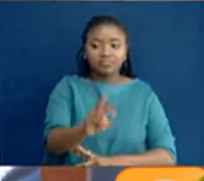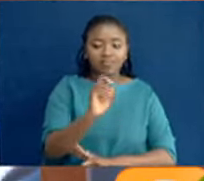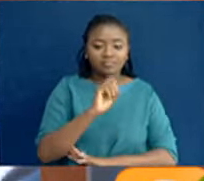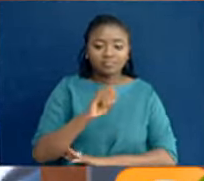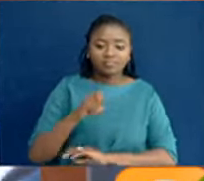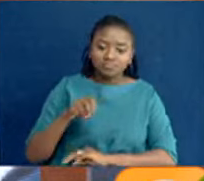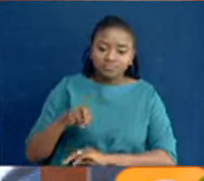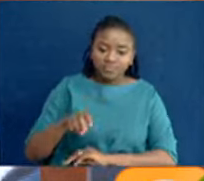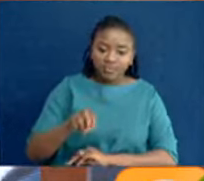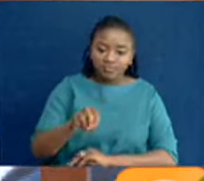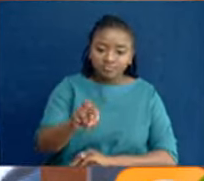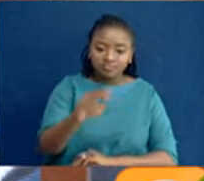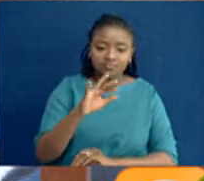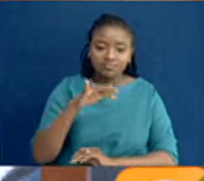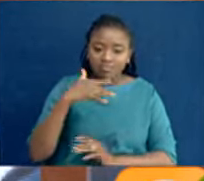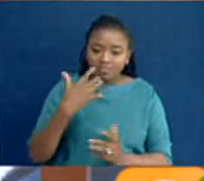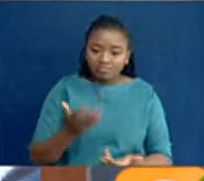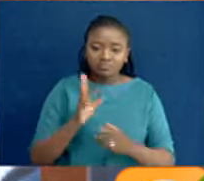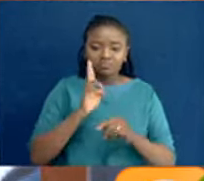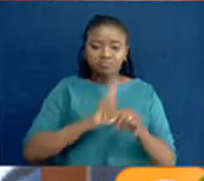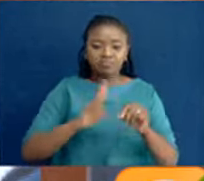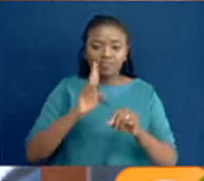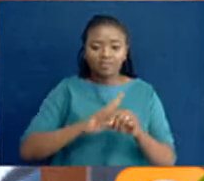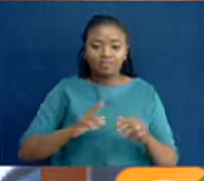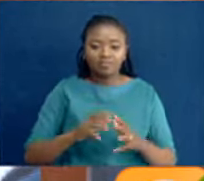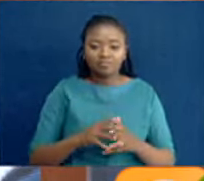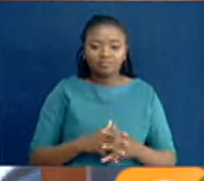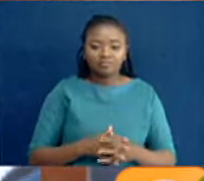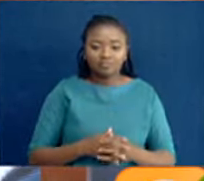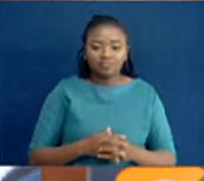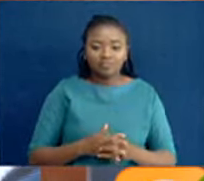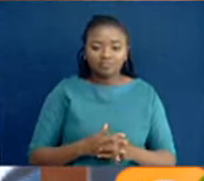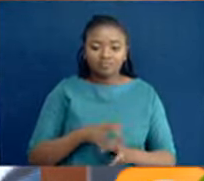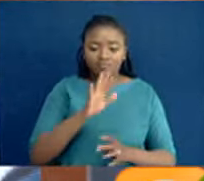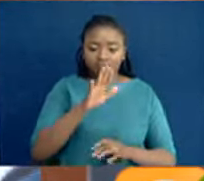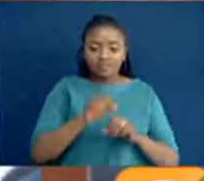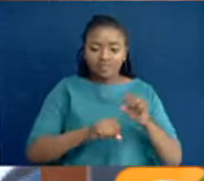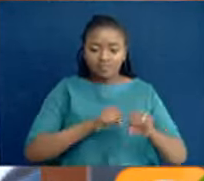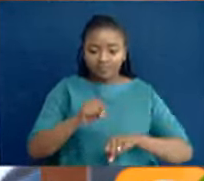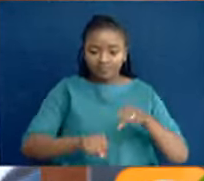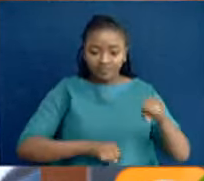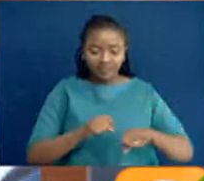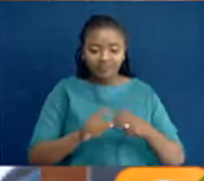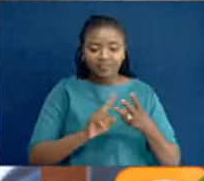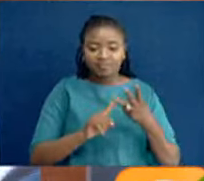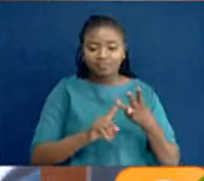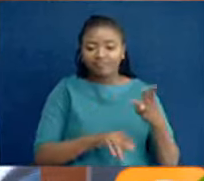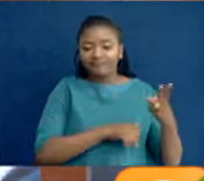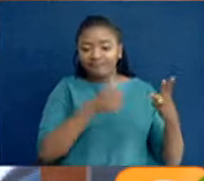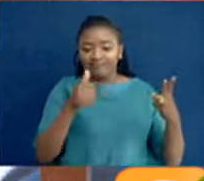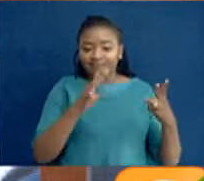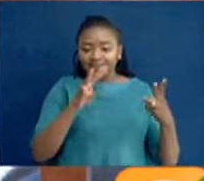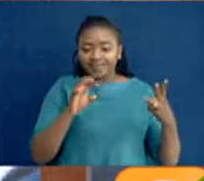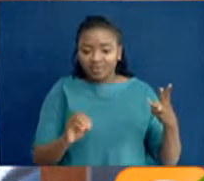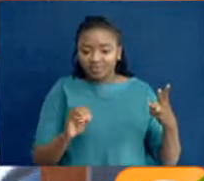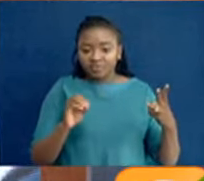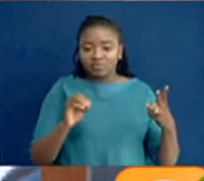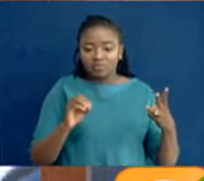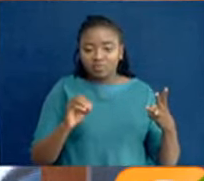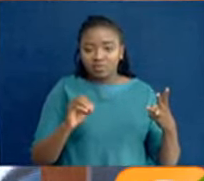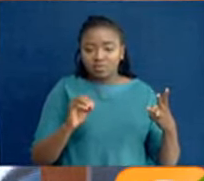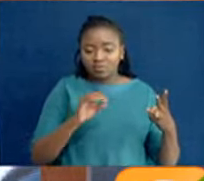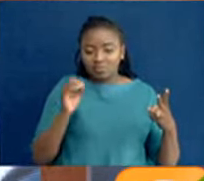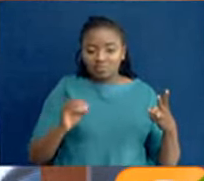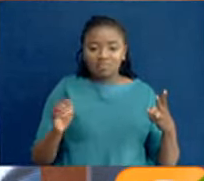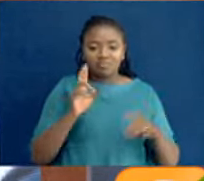they use, they cycle their bicycles. The other 40%, or nearly 40%, are